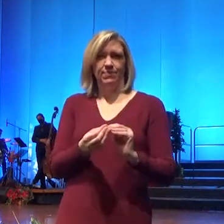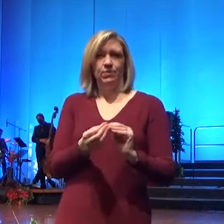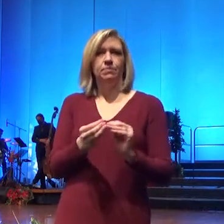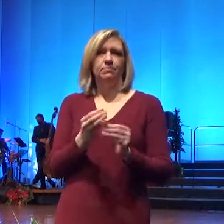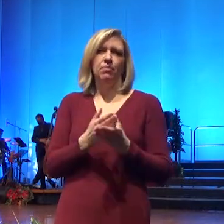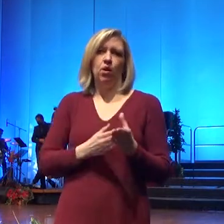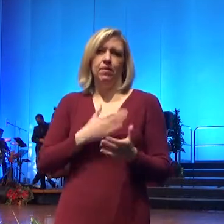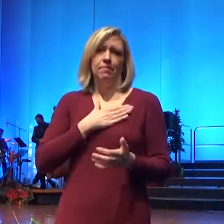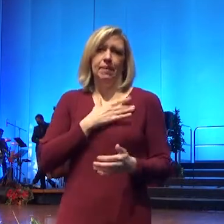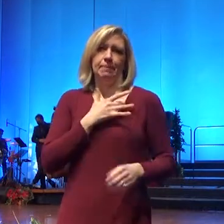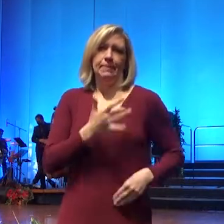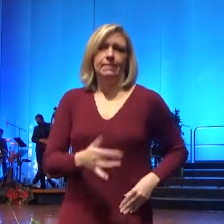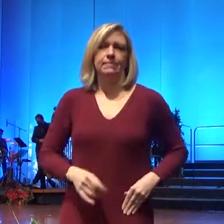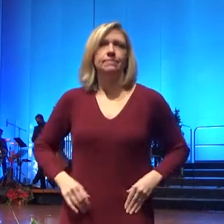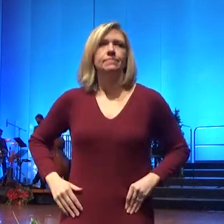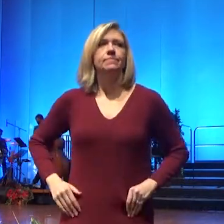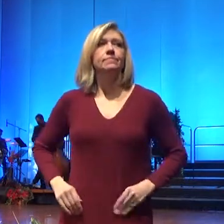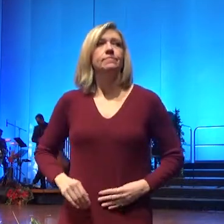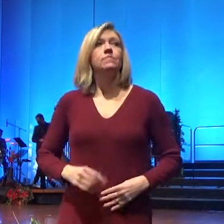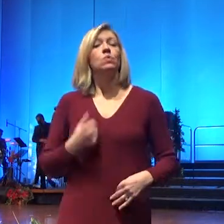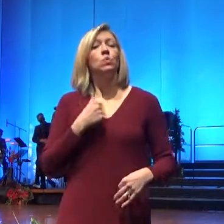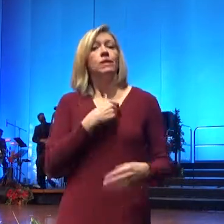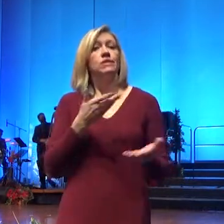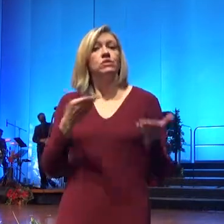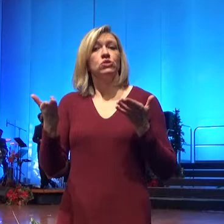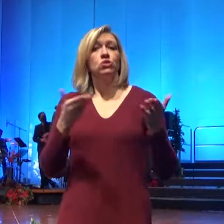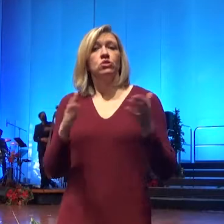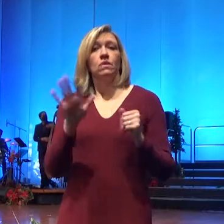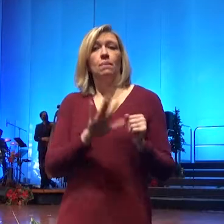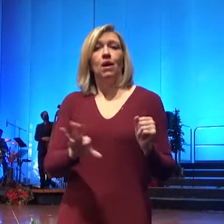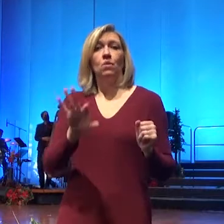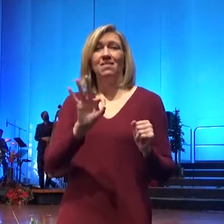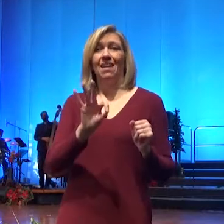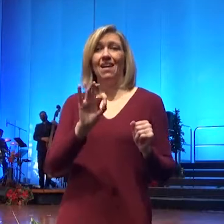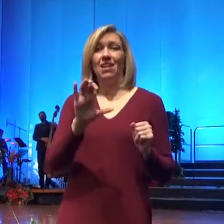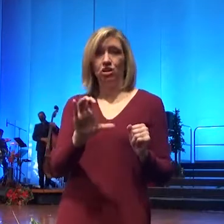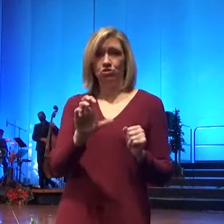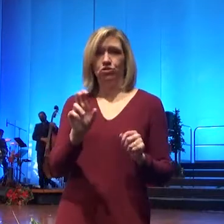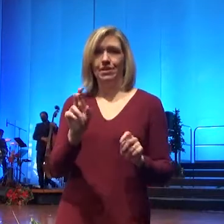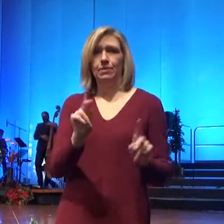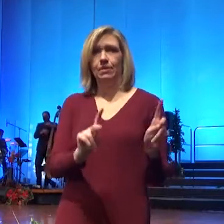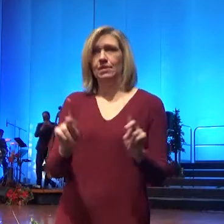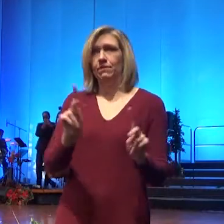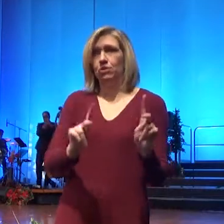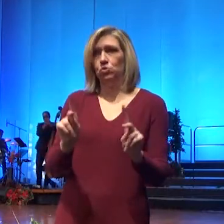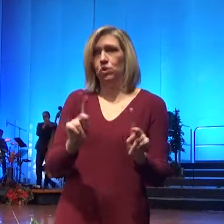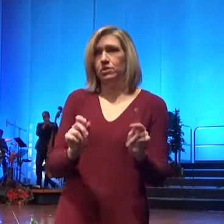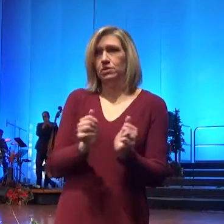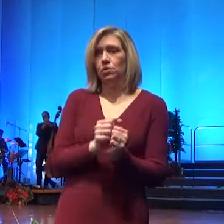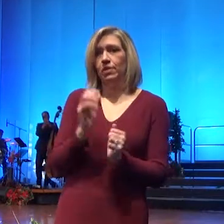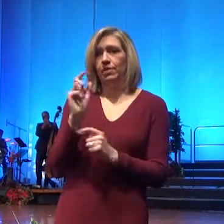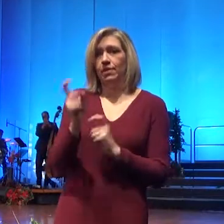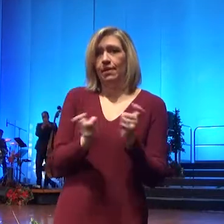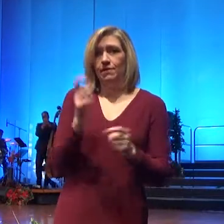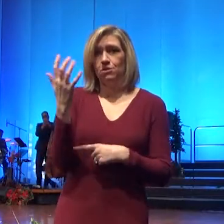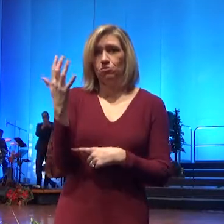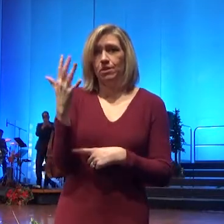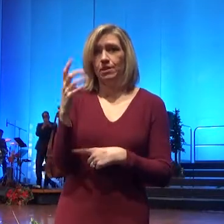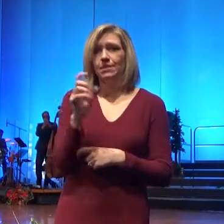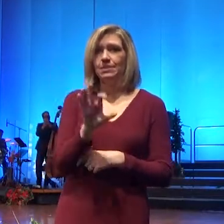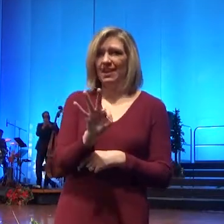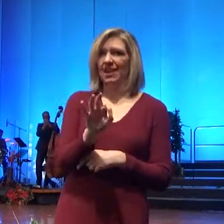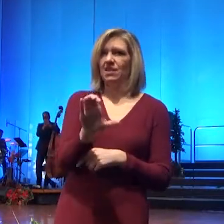me. First of all, we served about 900 individuals with the Giving Tree.